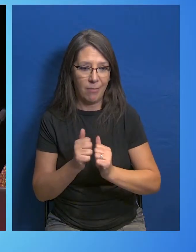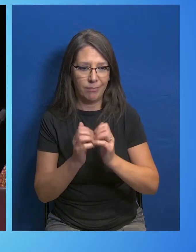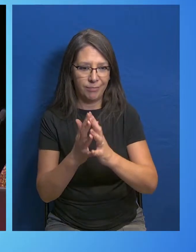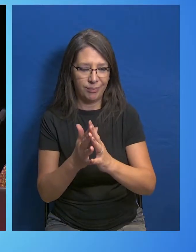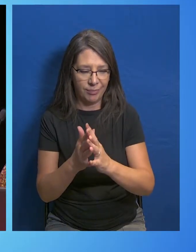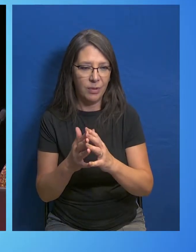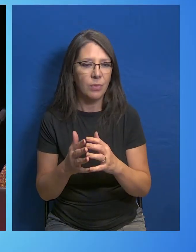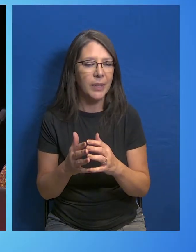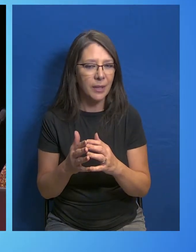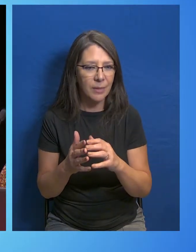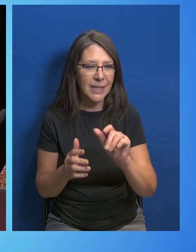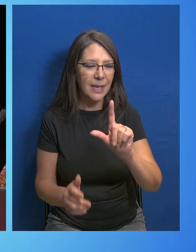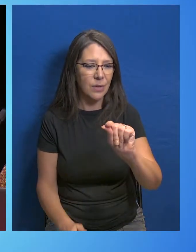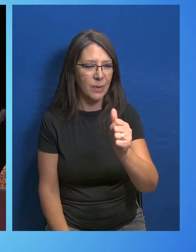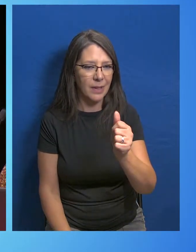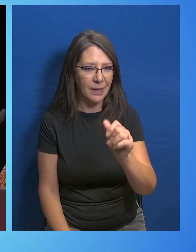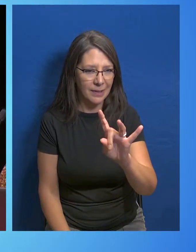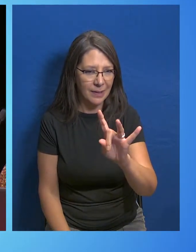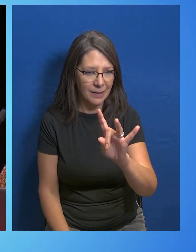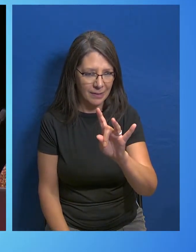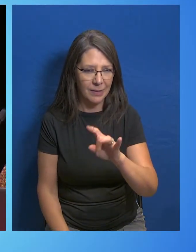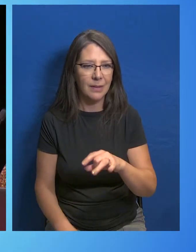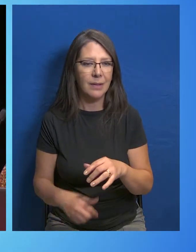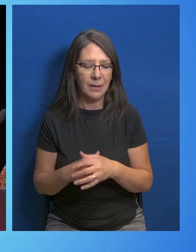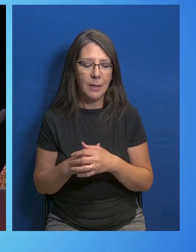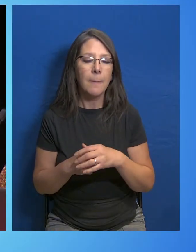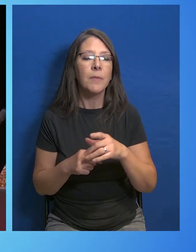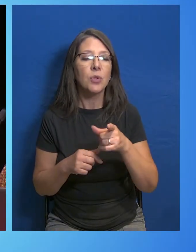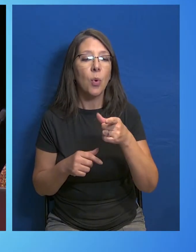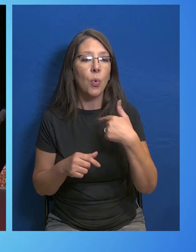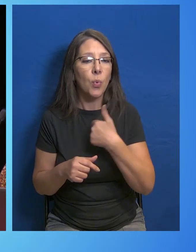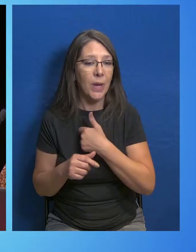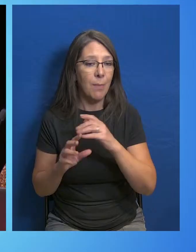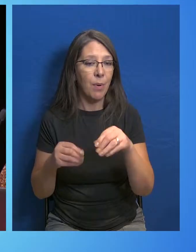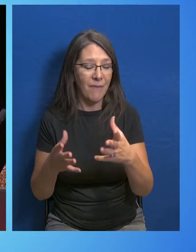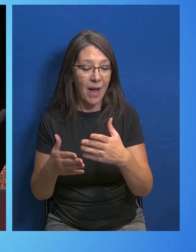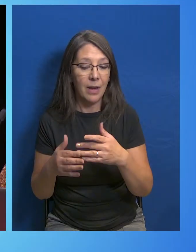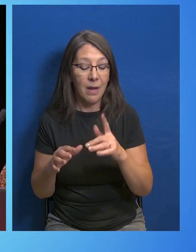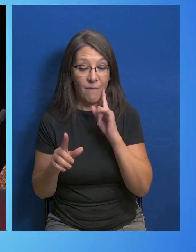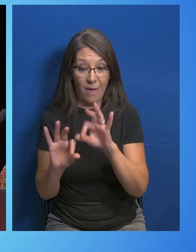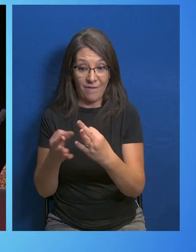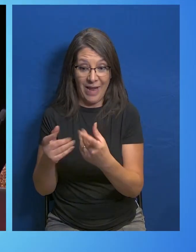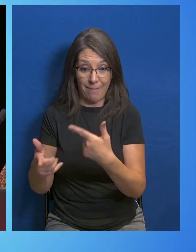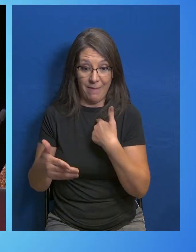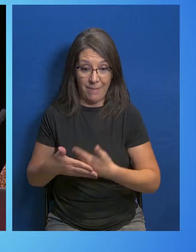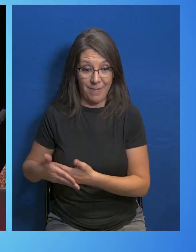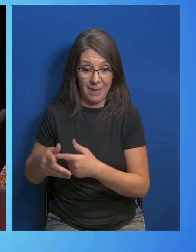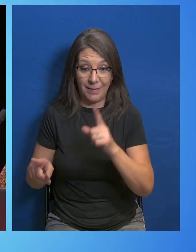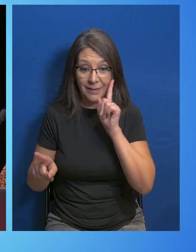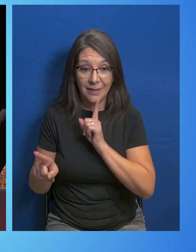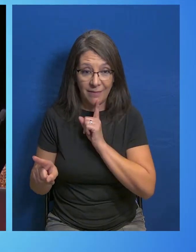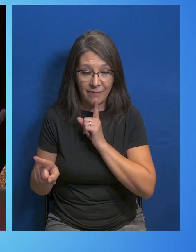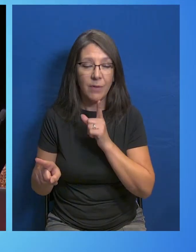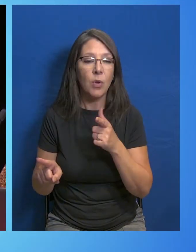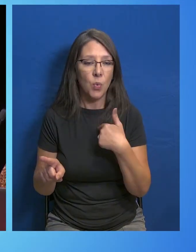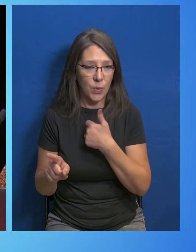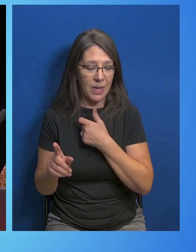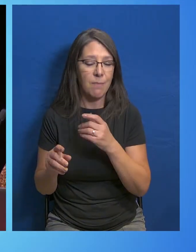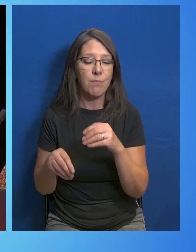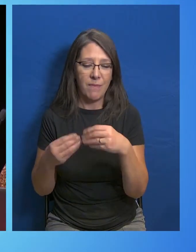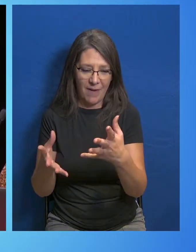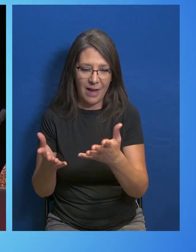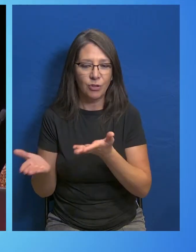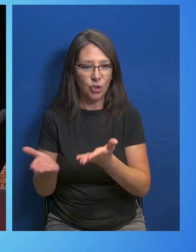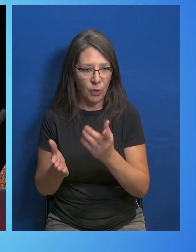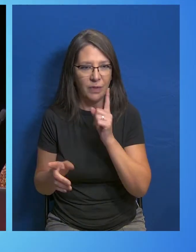learning support to assist families with deaf and hard of hearing infants and toddlers to provide them with the opportunity to work with highly trained deaf and